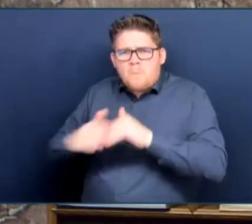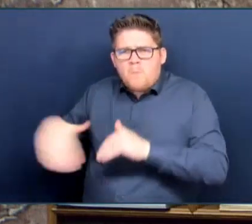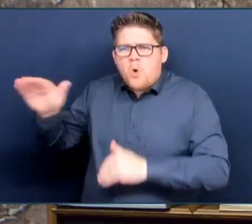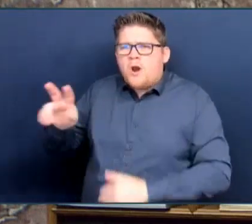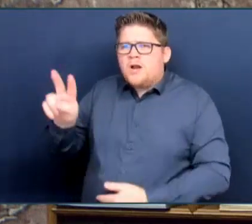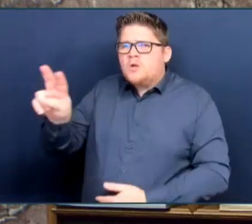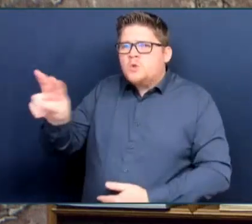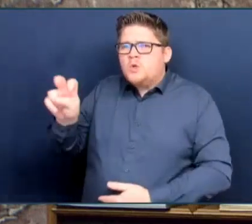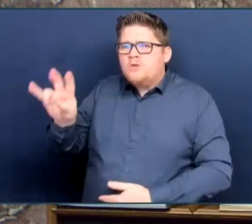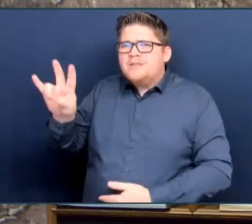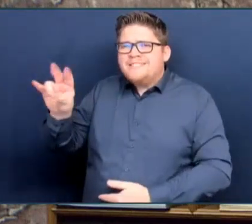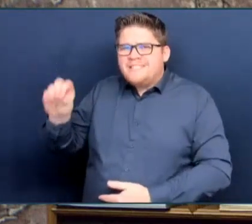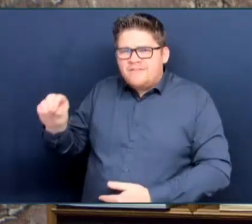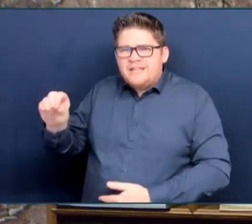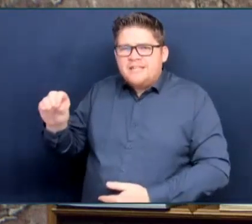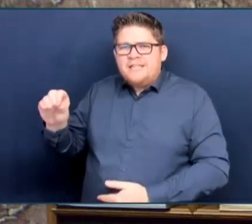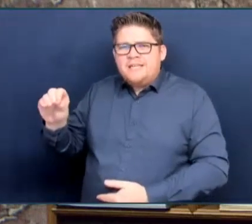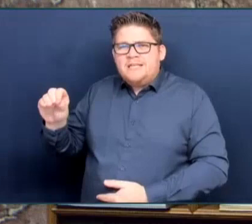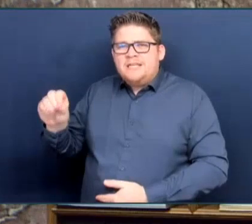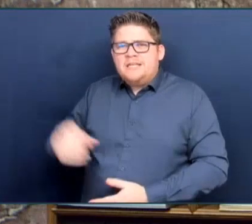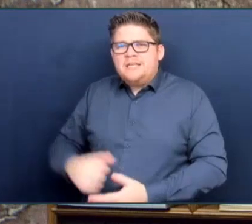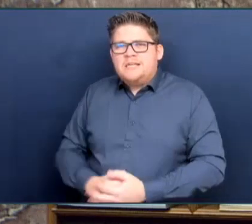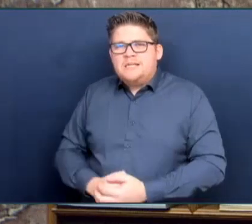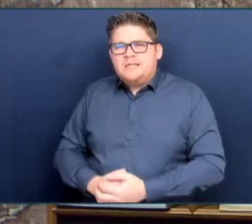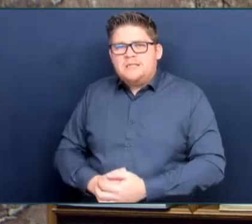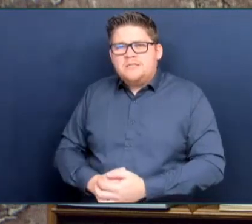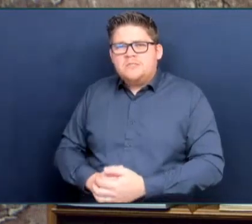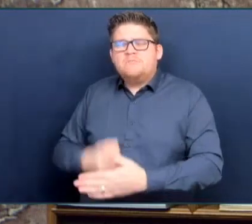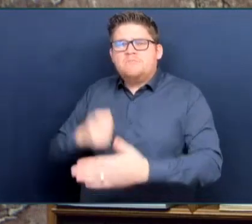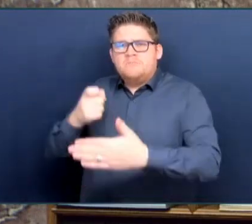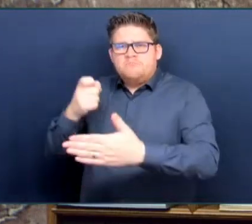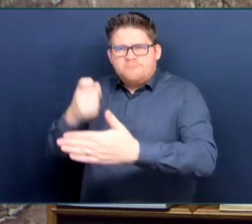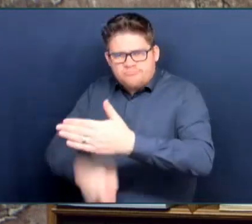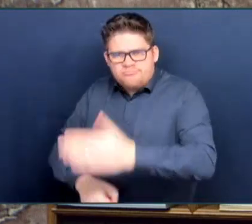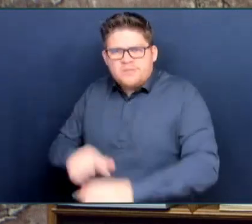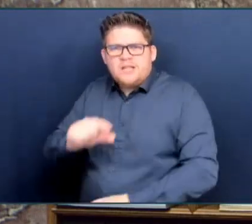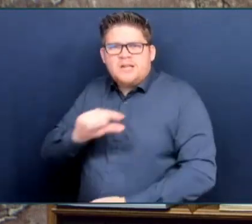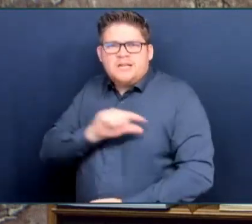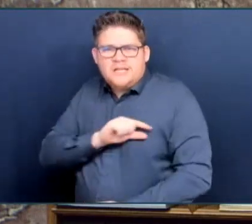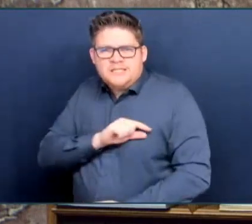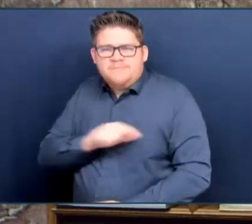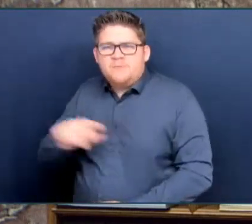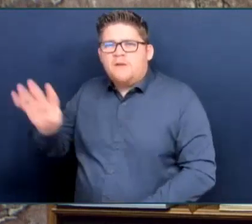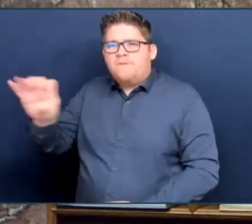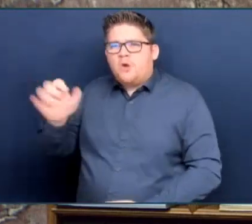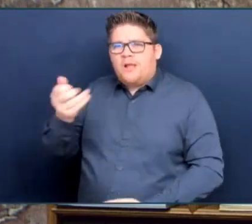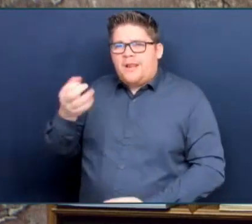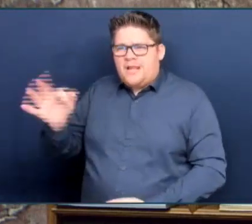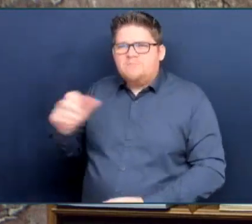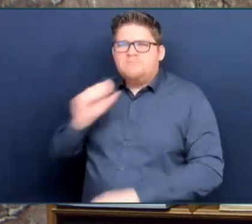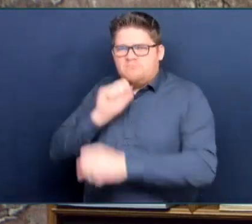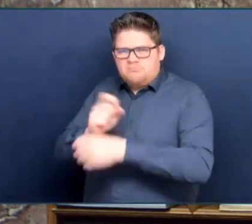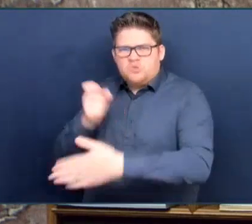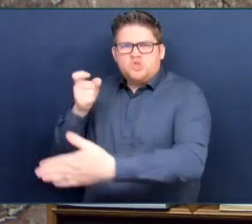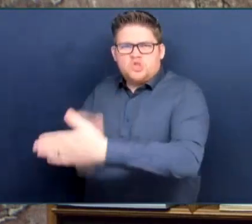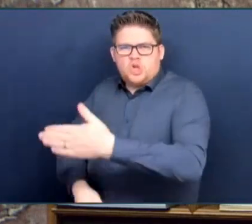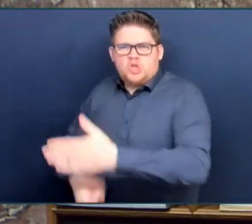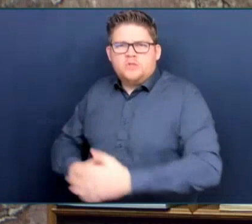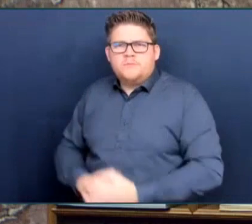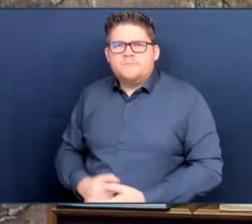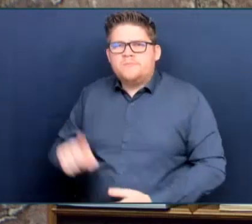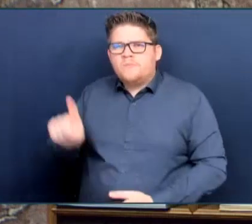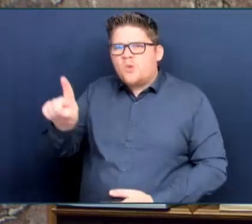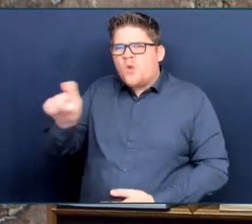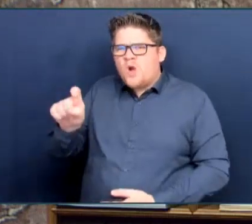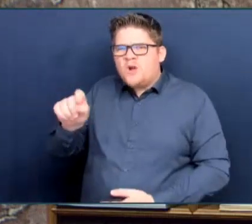419 charges, 134 murder charges, and 77 firearms charges.